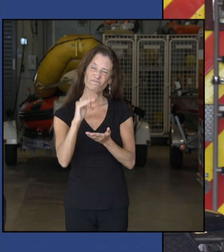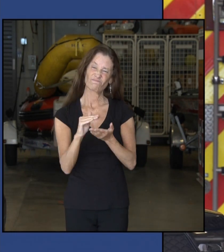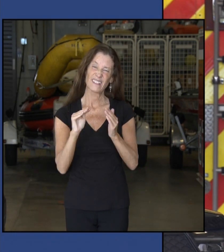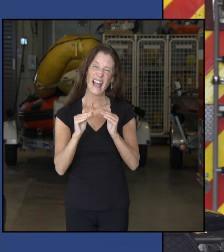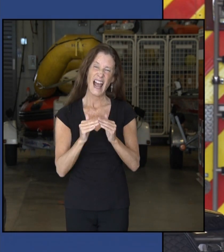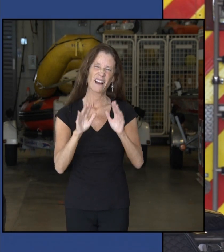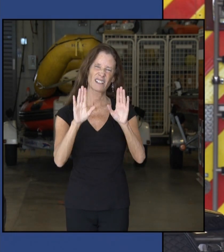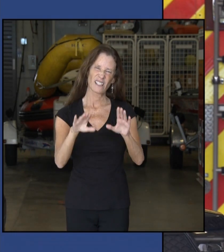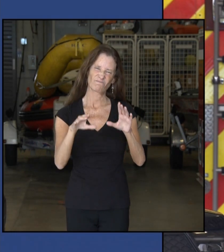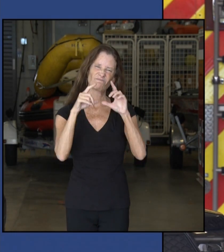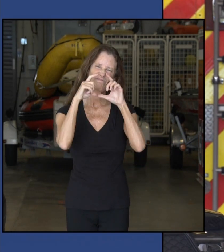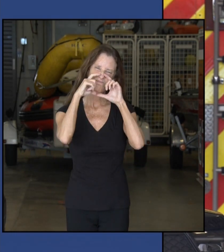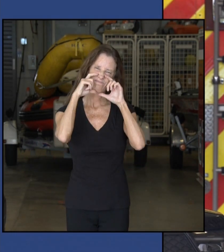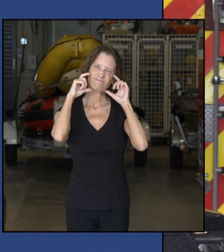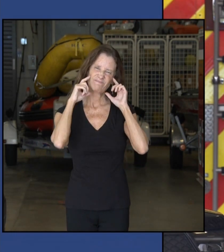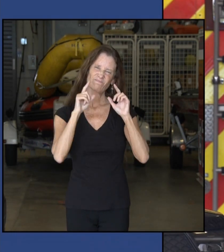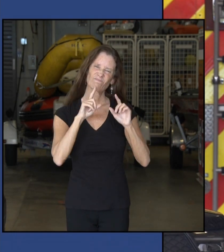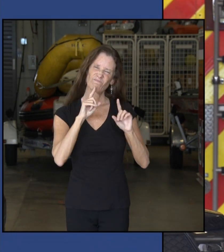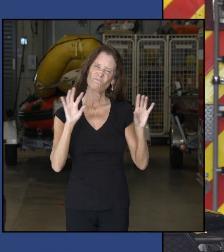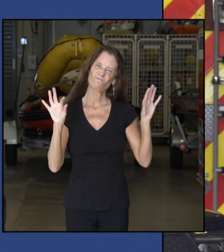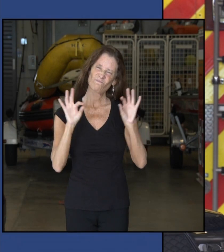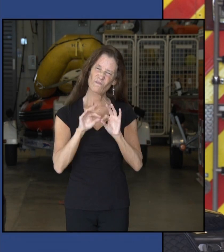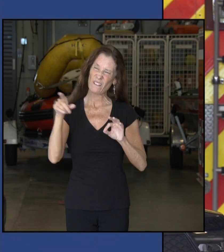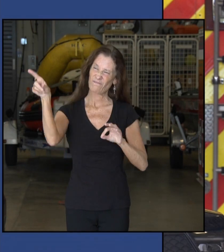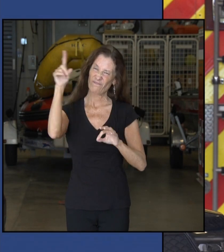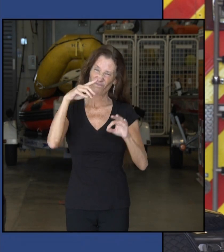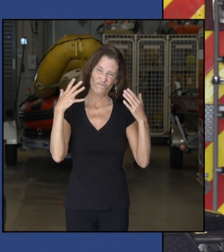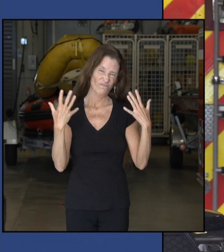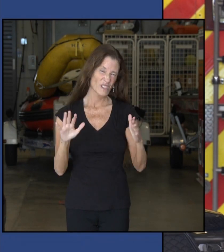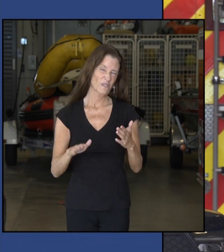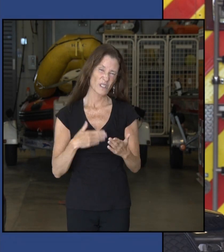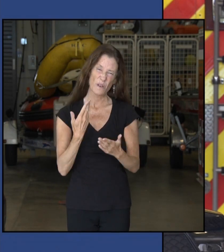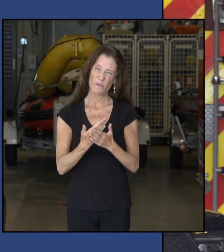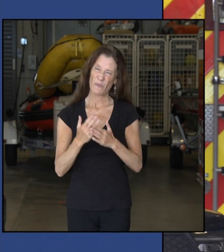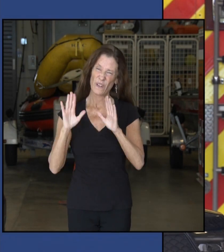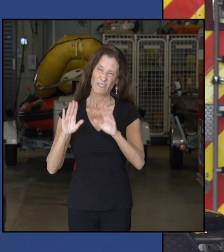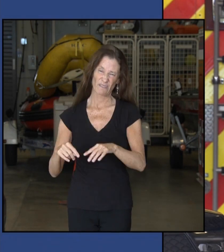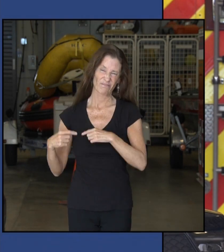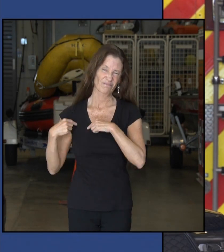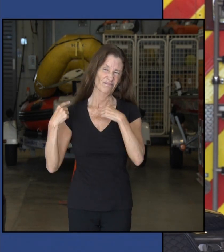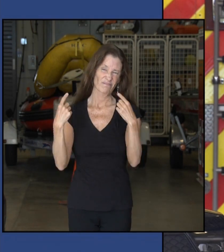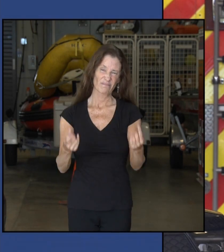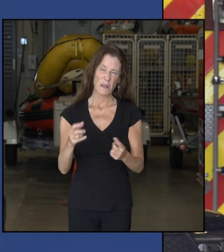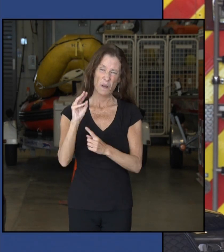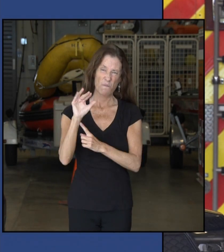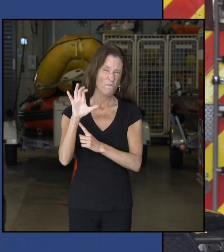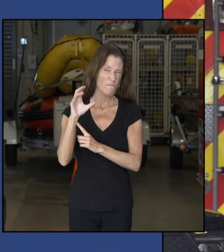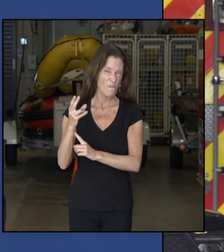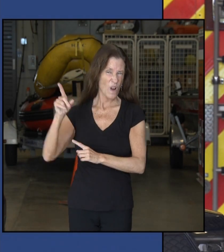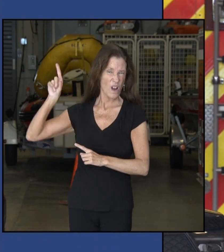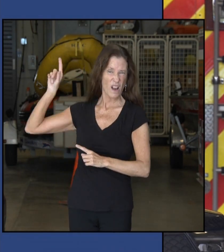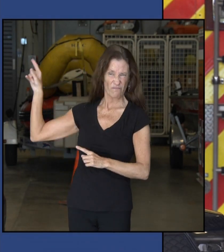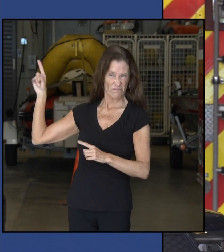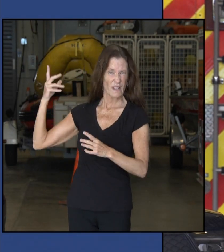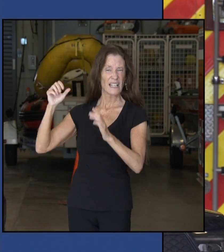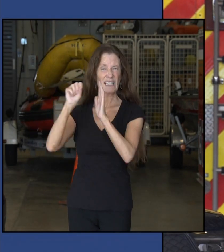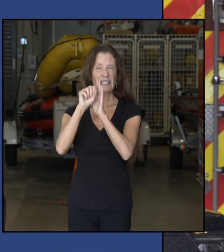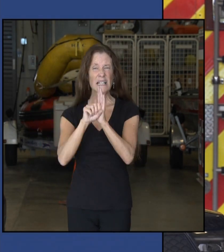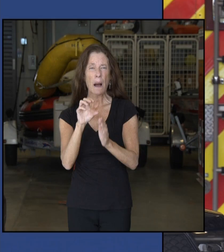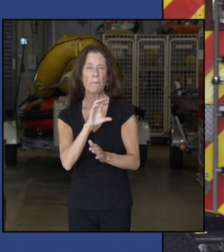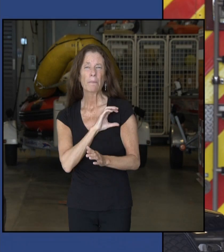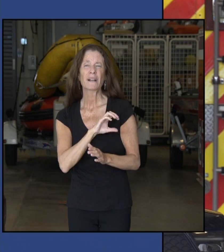enforcement. Since the middle of March, the Pennsylvania State Police and our local law enforcement partners have taken on a